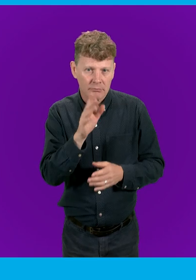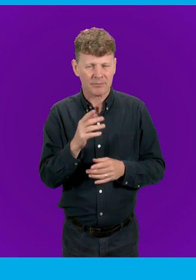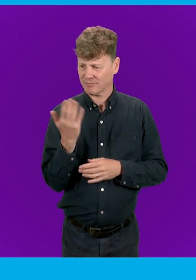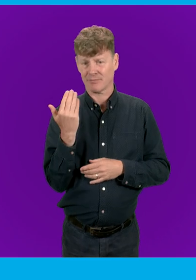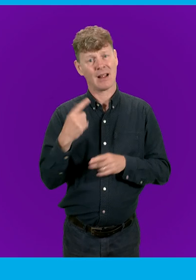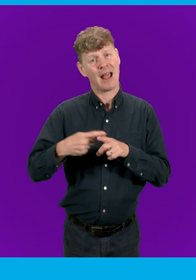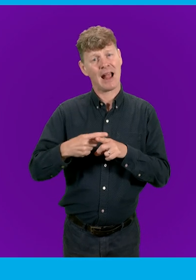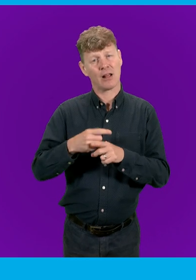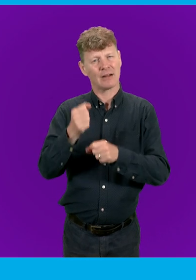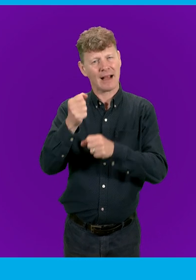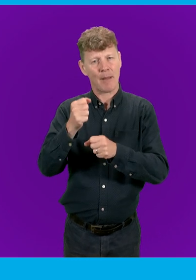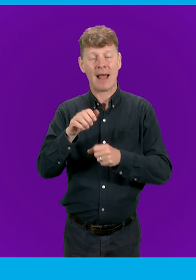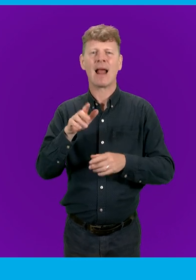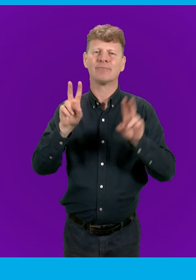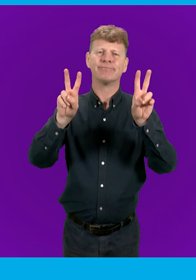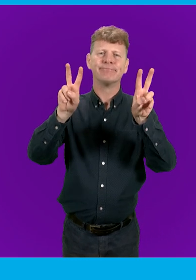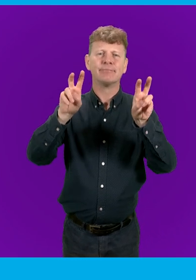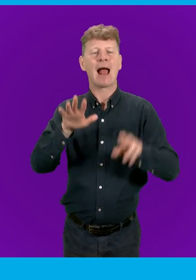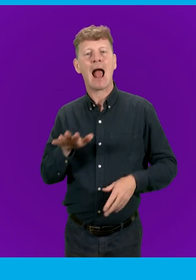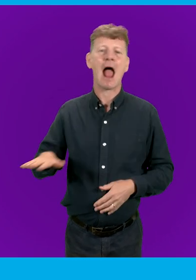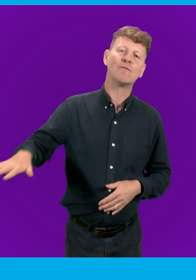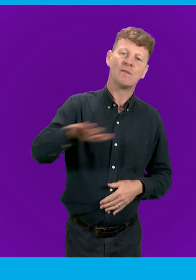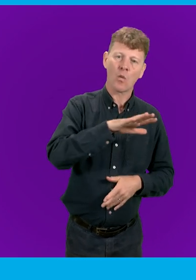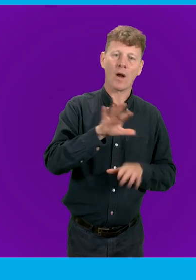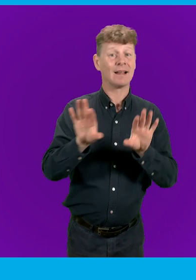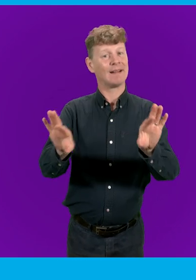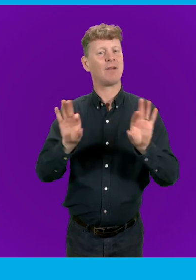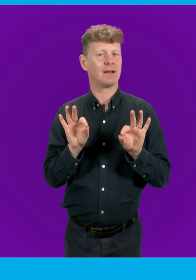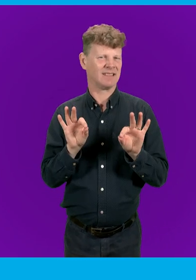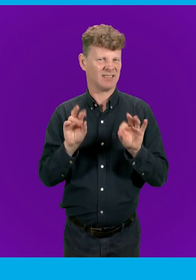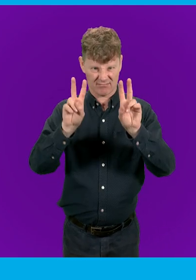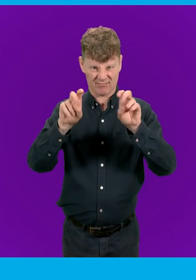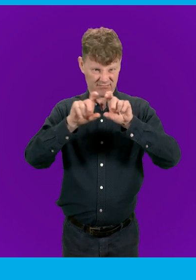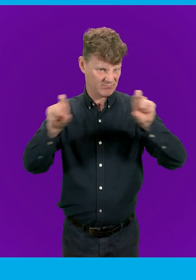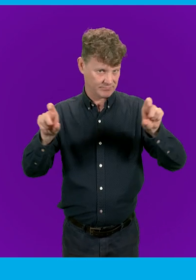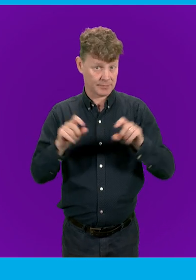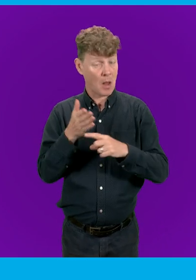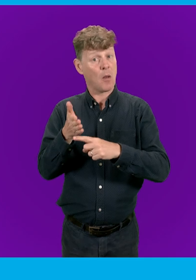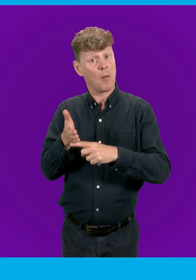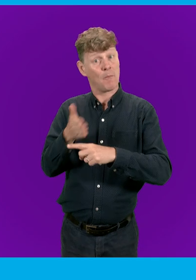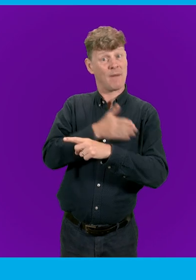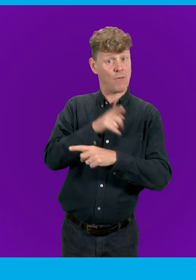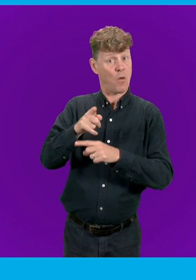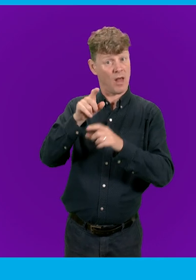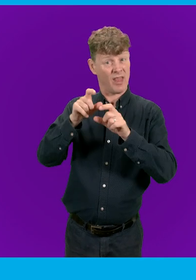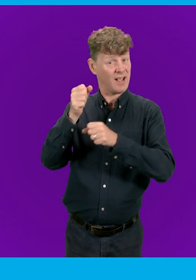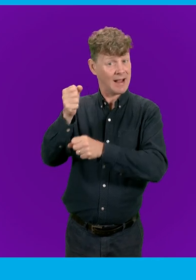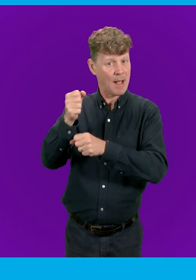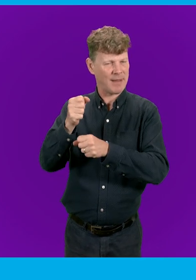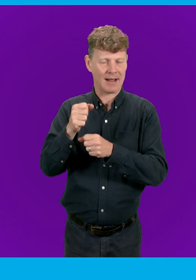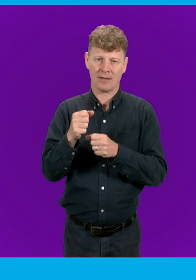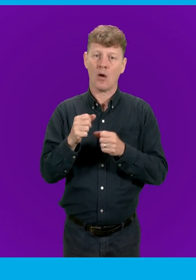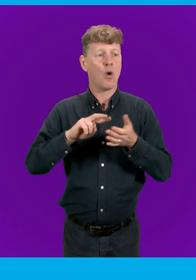campaign in England called Everyone's Invited. And before that campaign, it was really difficult